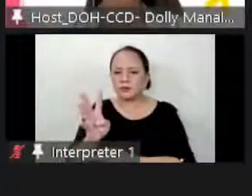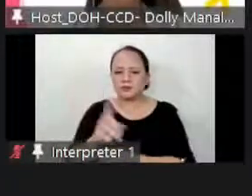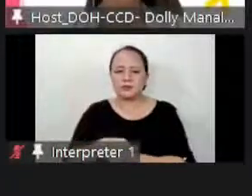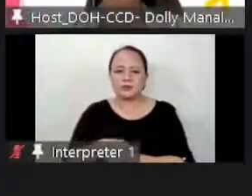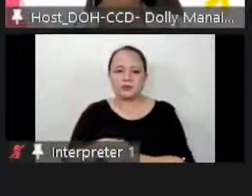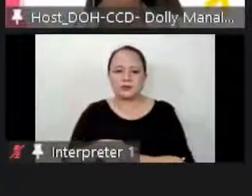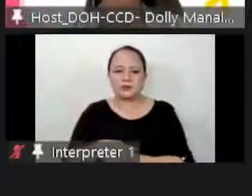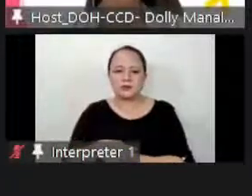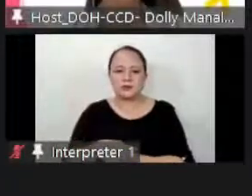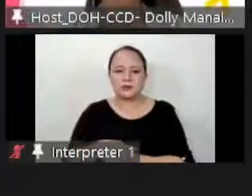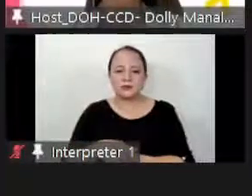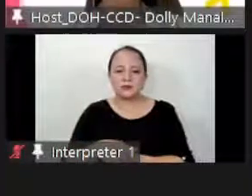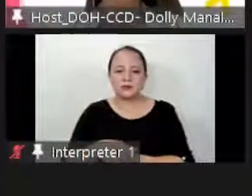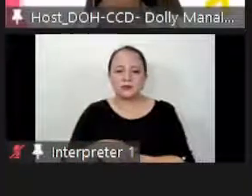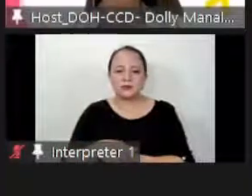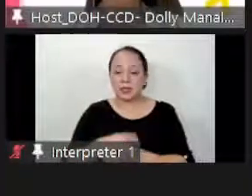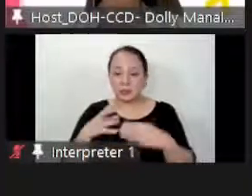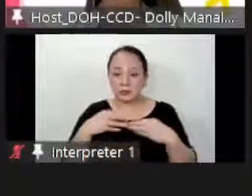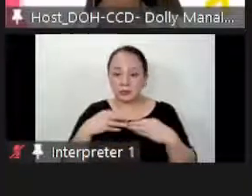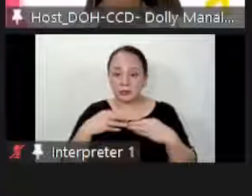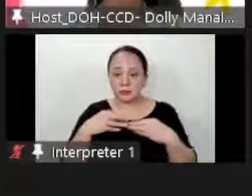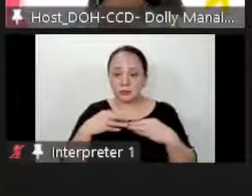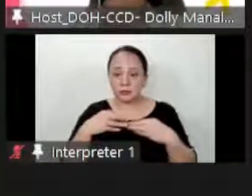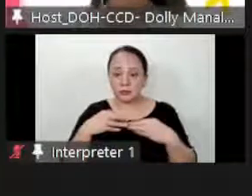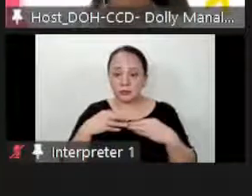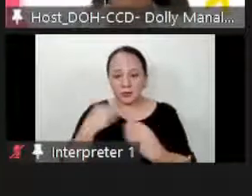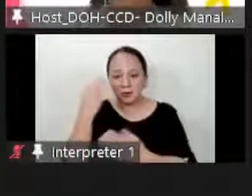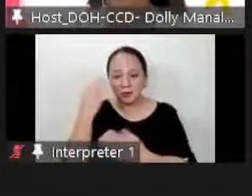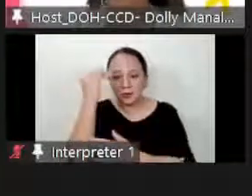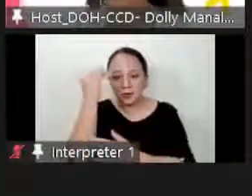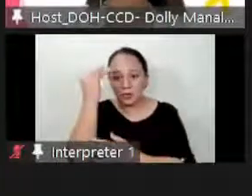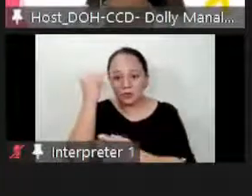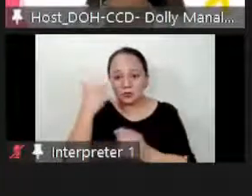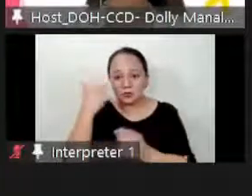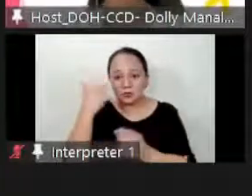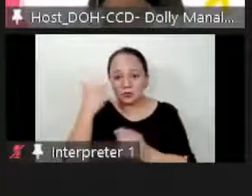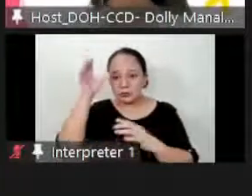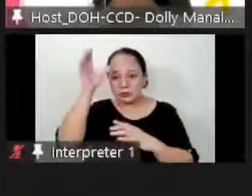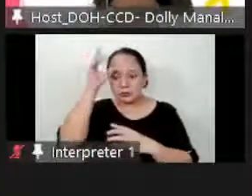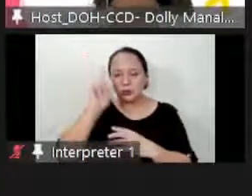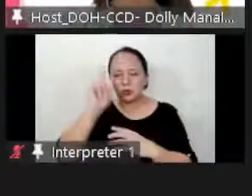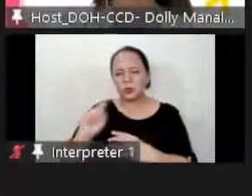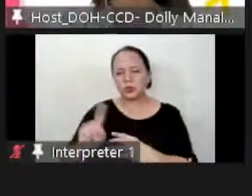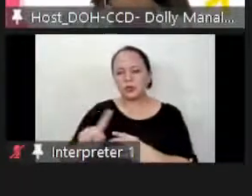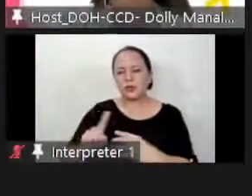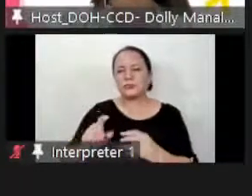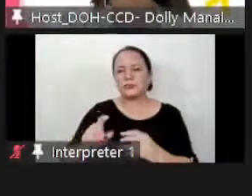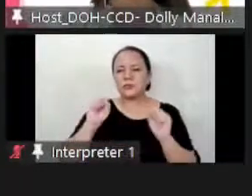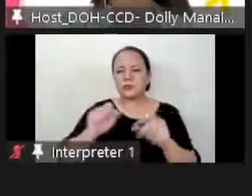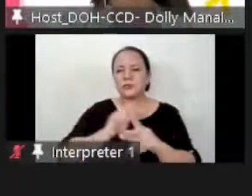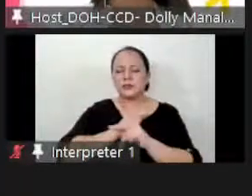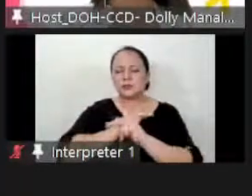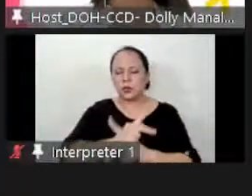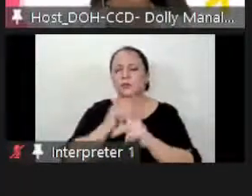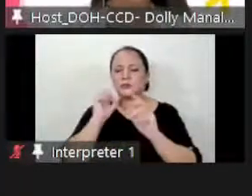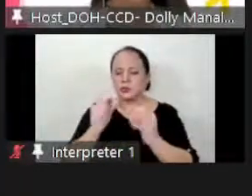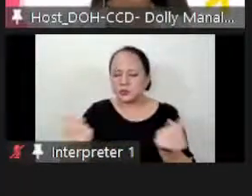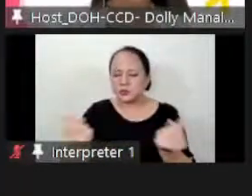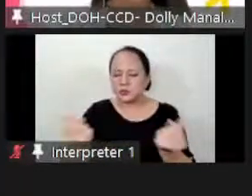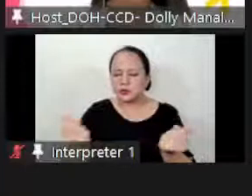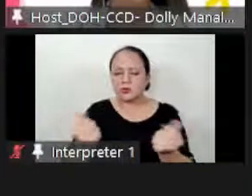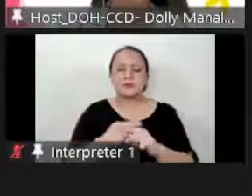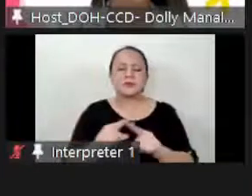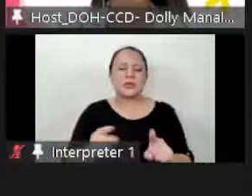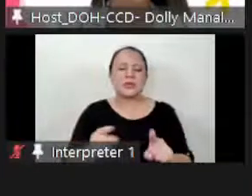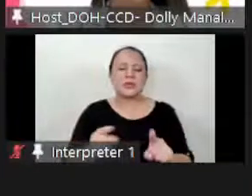This is unacceptable, not only because cancer to a large extent is preventable and curable, but because each